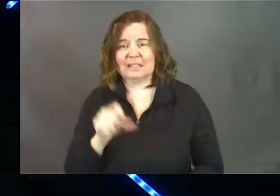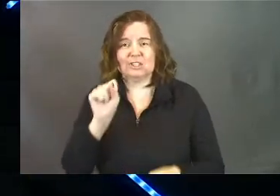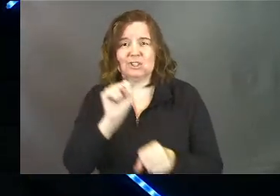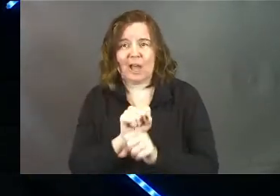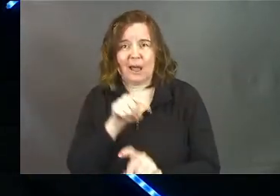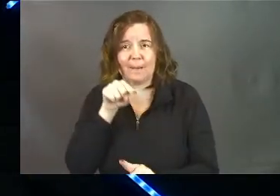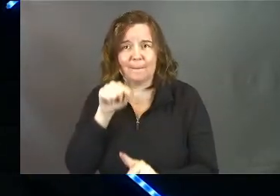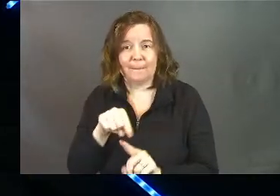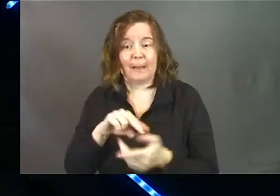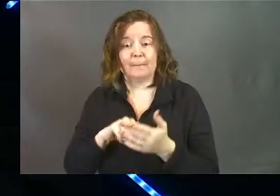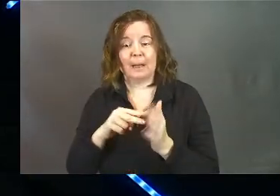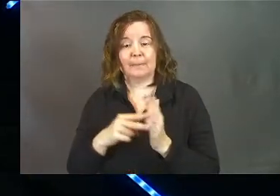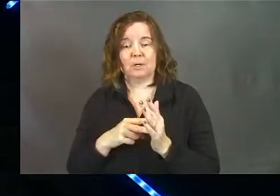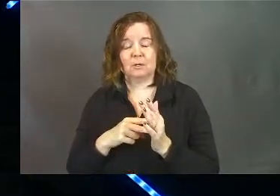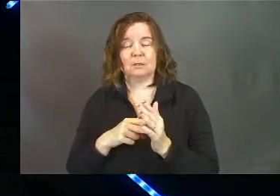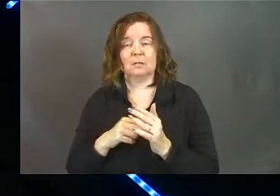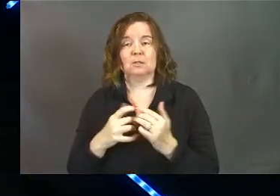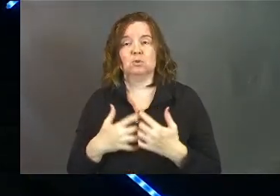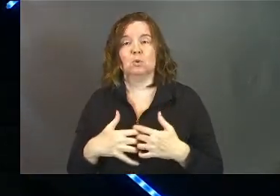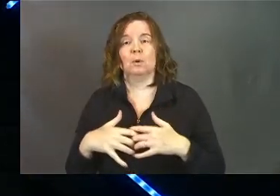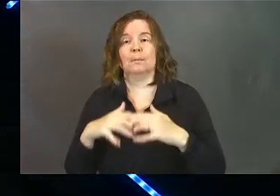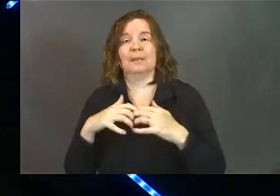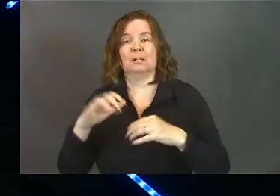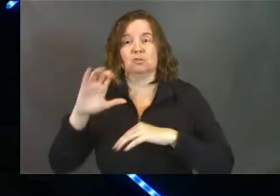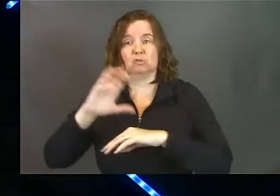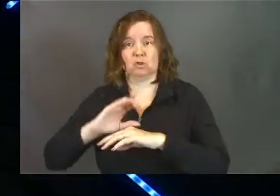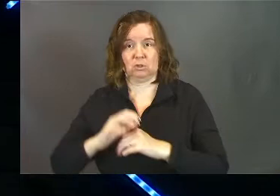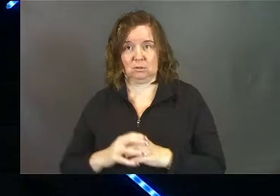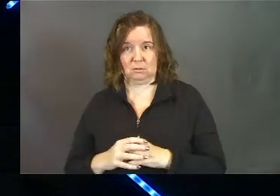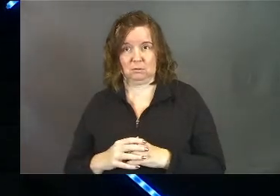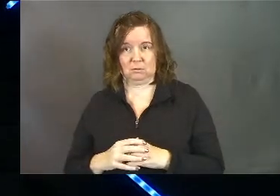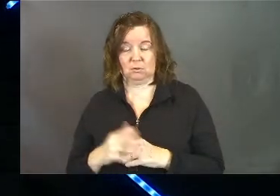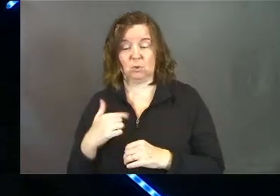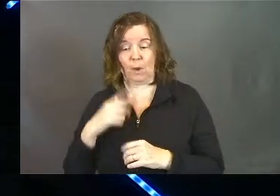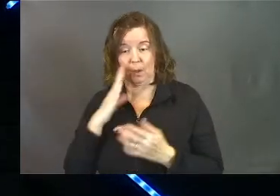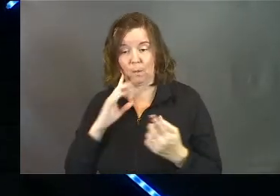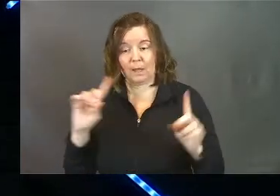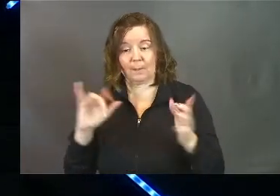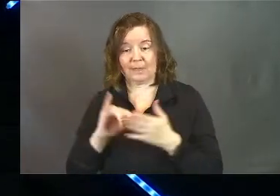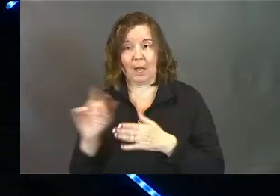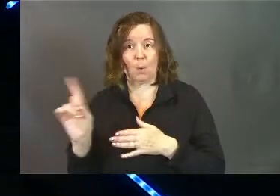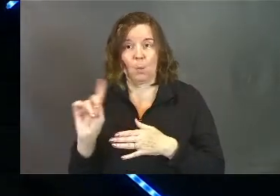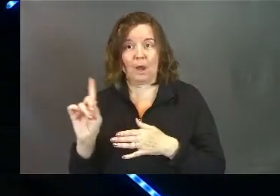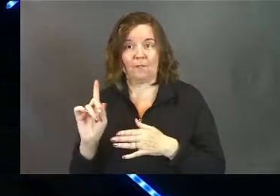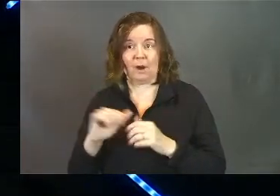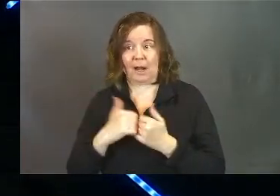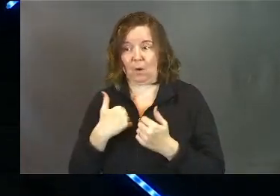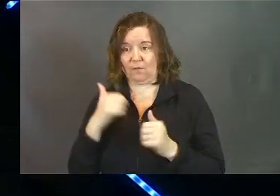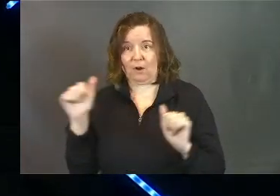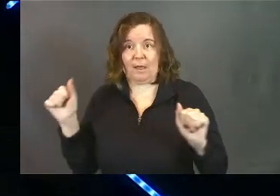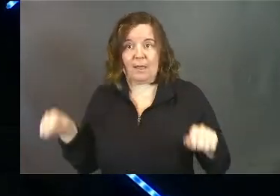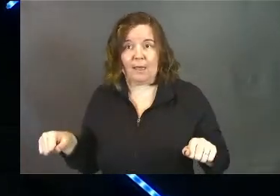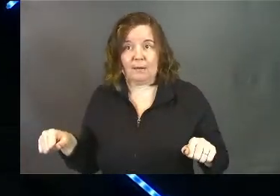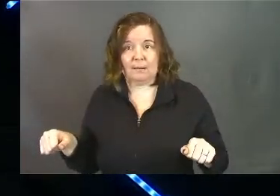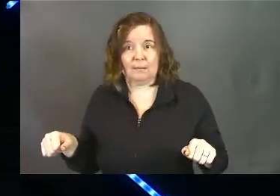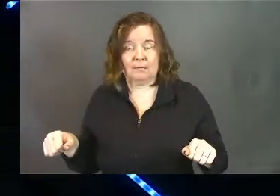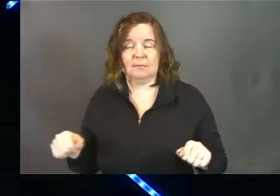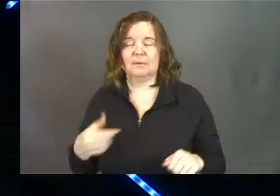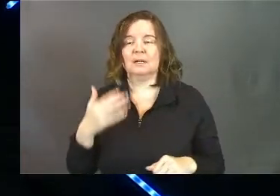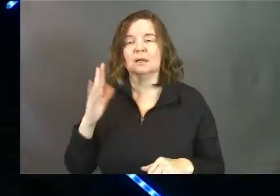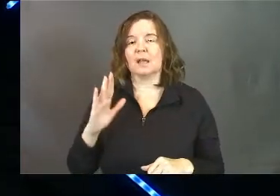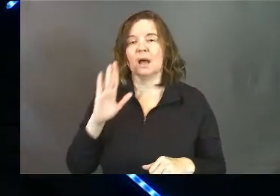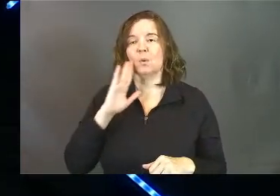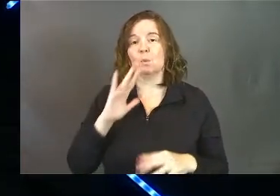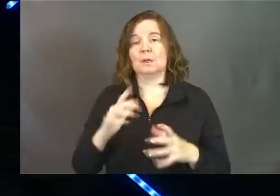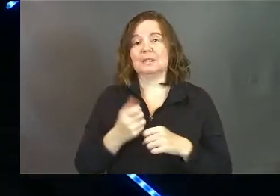job. My purpose has been to build into church. And so I will accomplish that wherever and however I can. God is